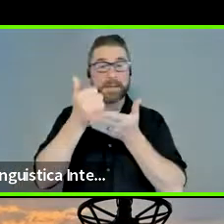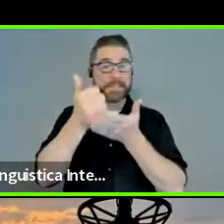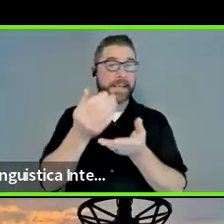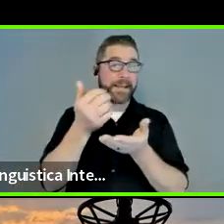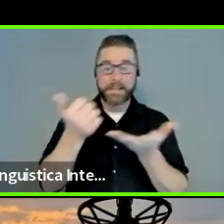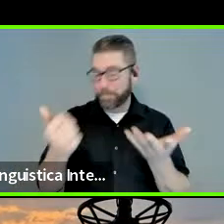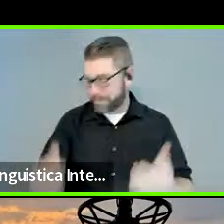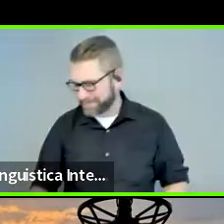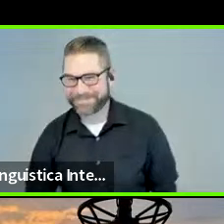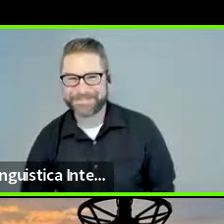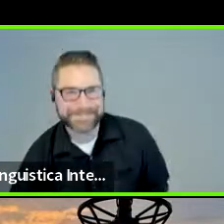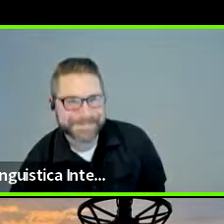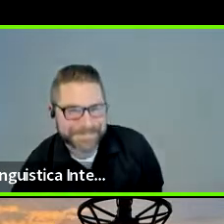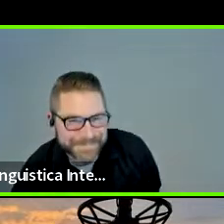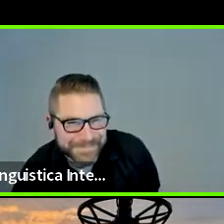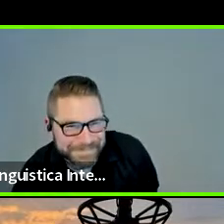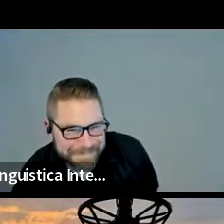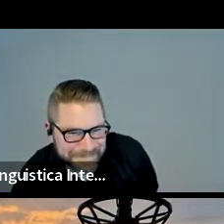fix it. Otherwise, I'd help.